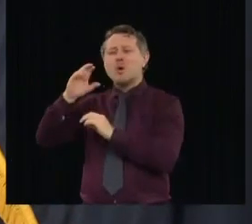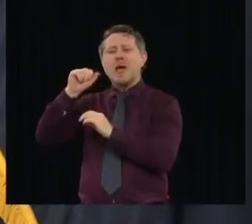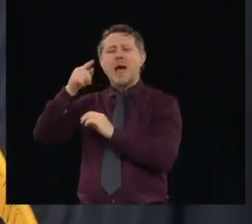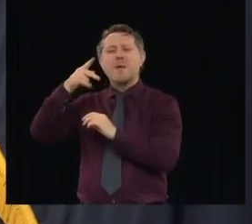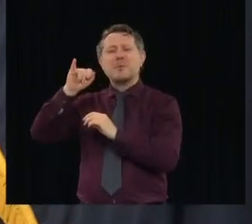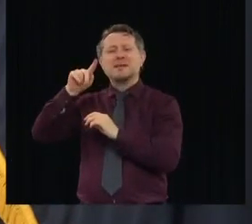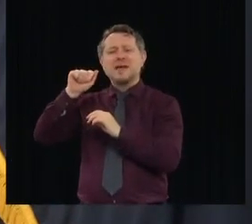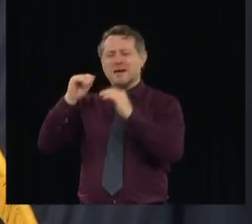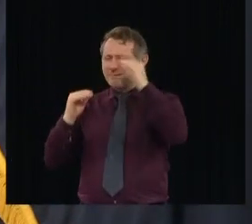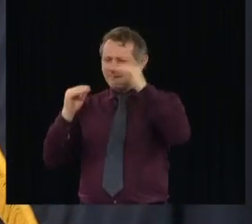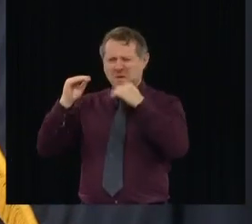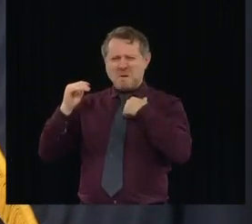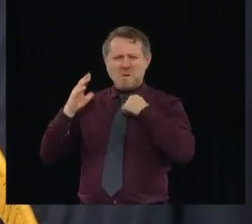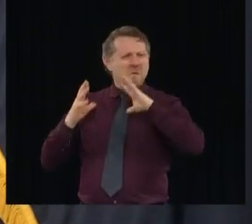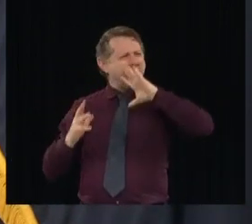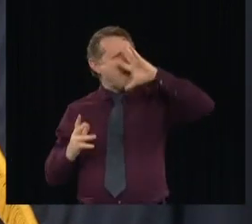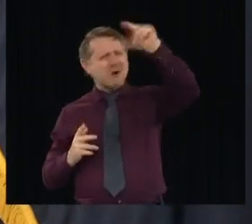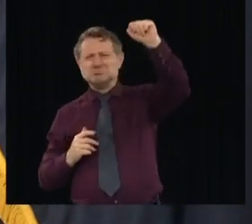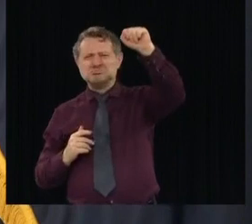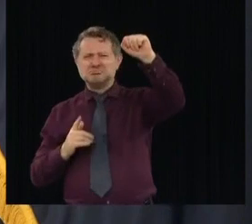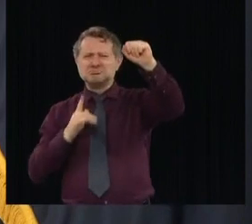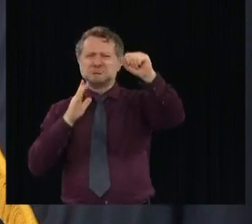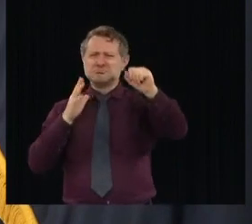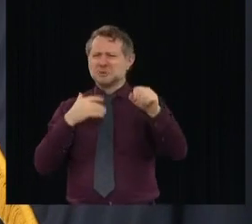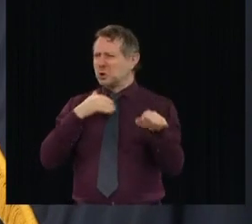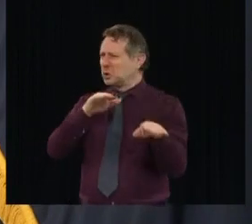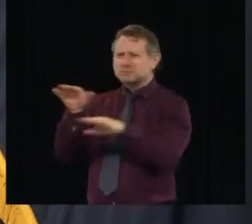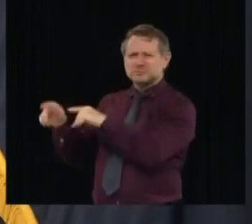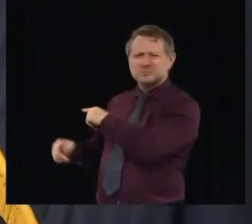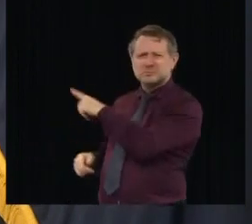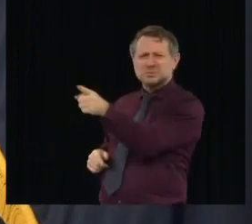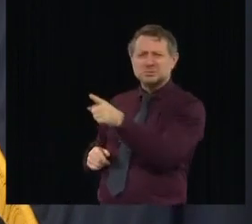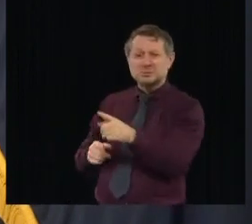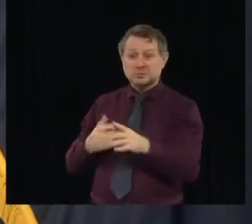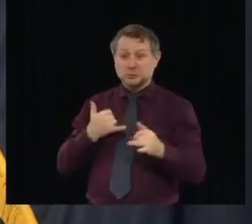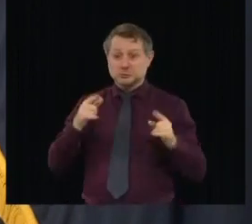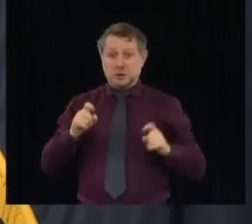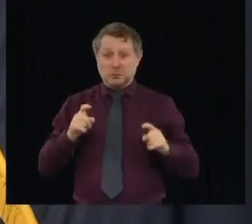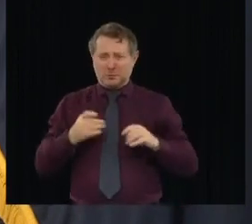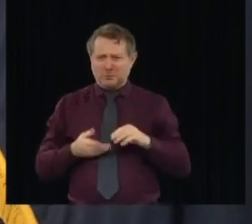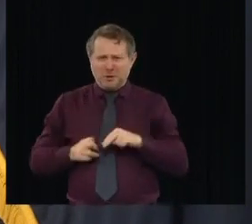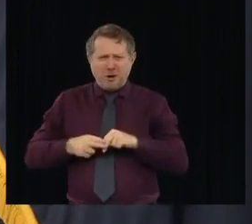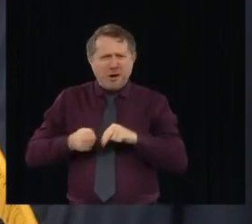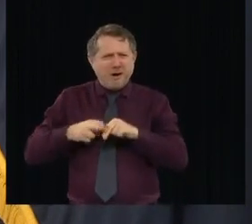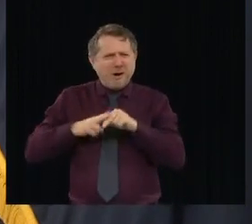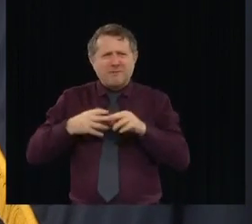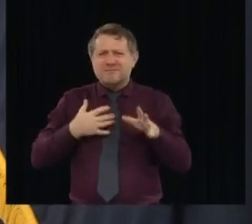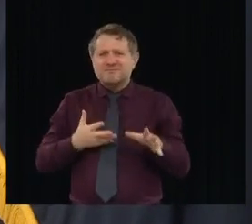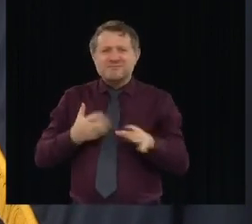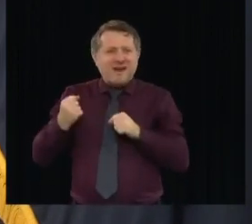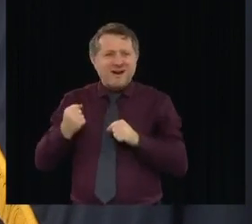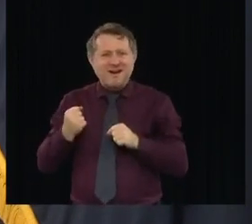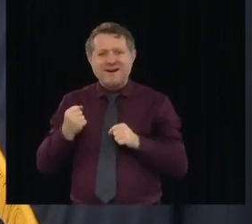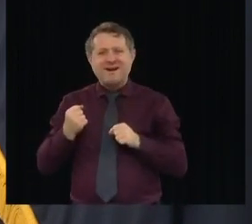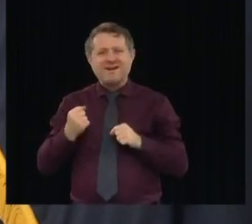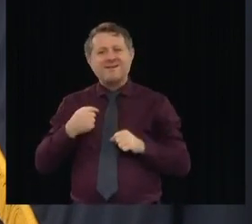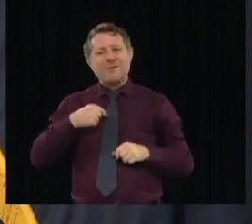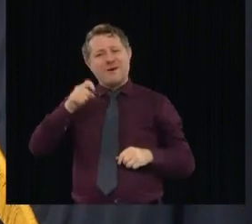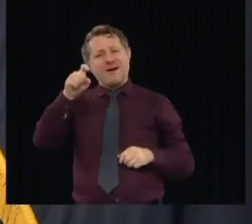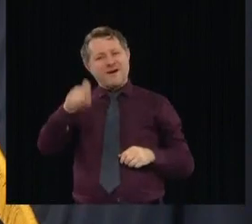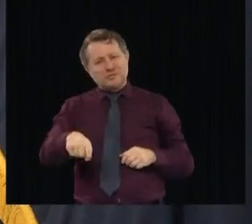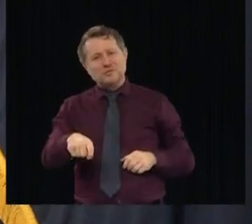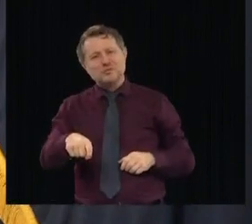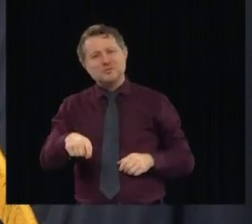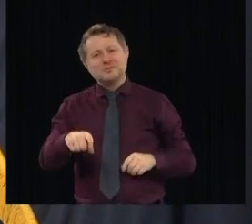And we're ramping up dramatically and quickly. We have to test staff in